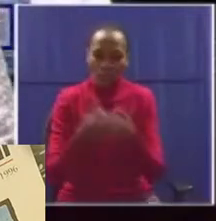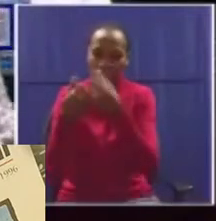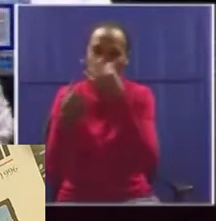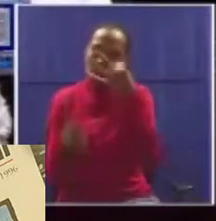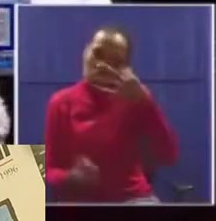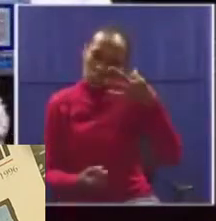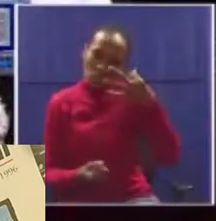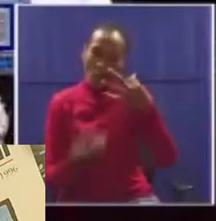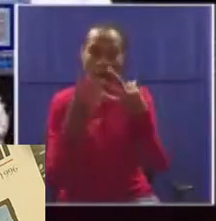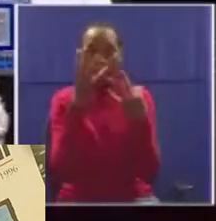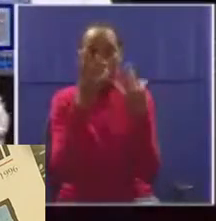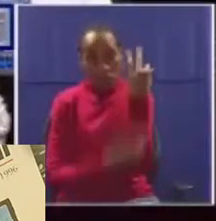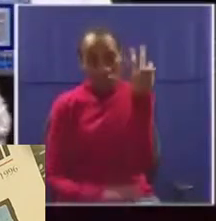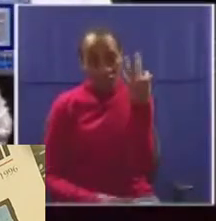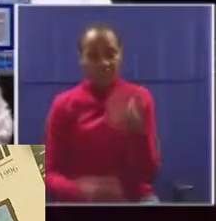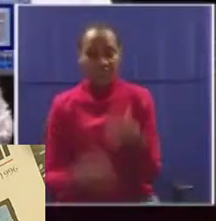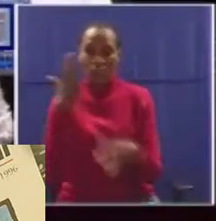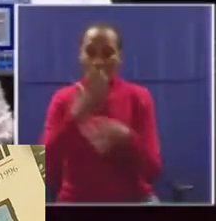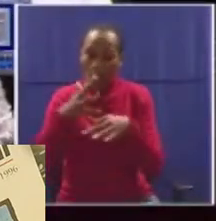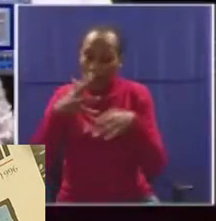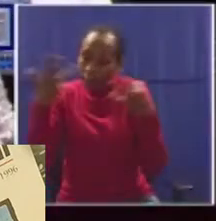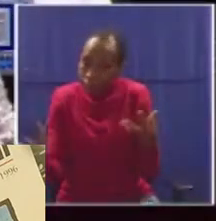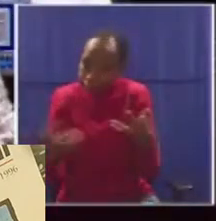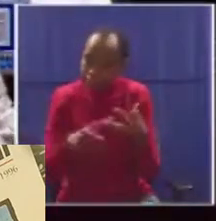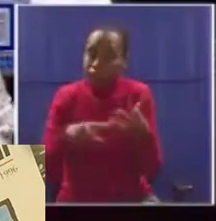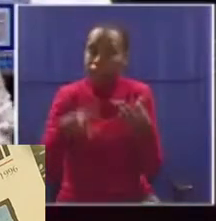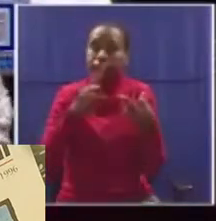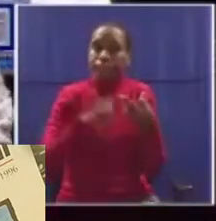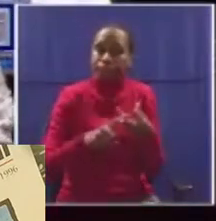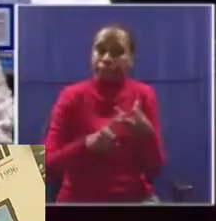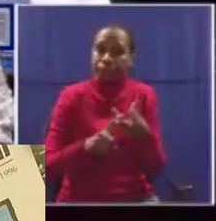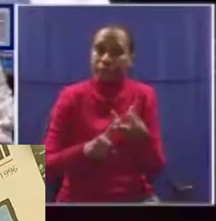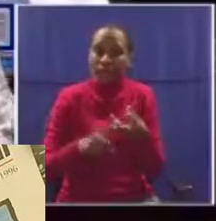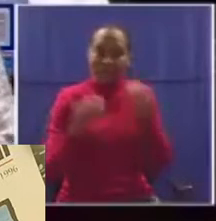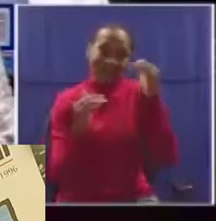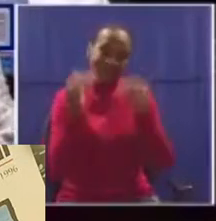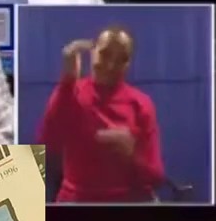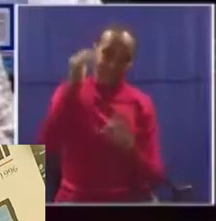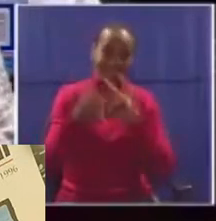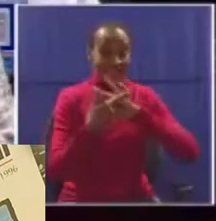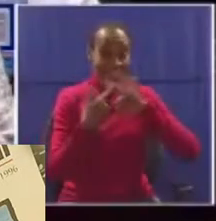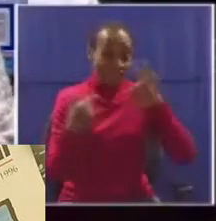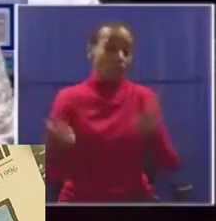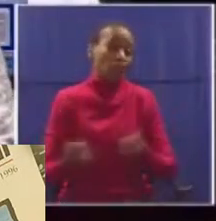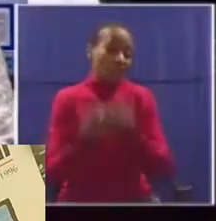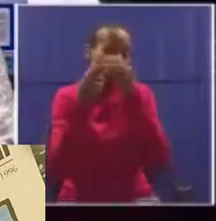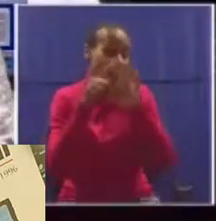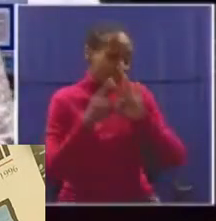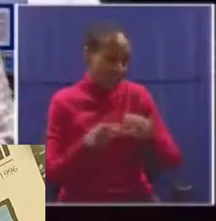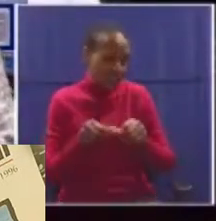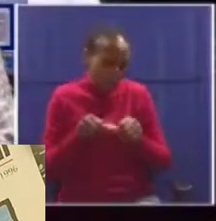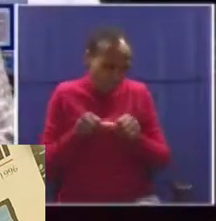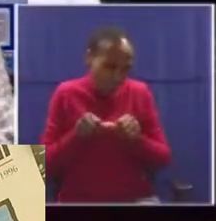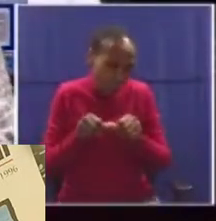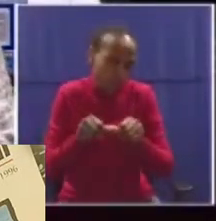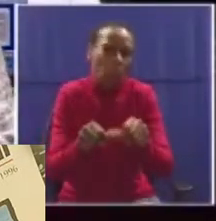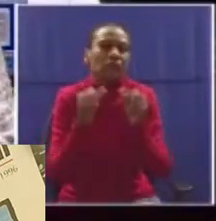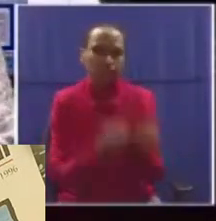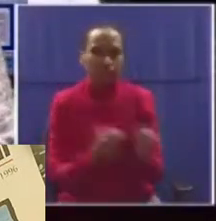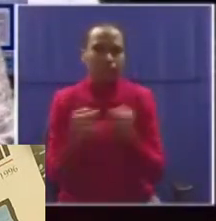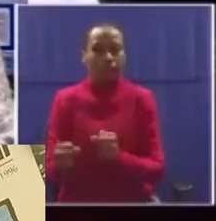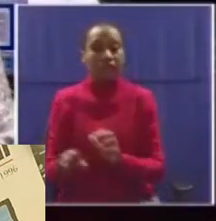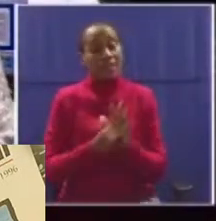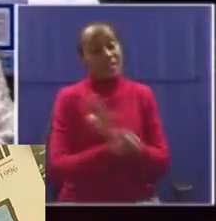of poverty and unemployment unemployment and inequality continue to exist